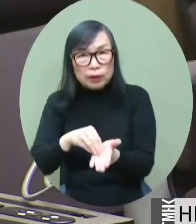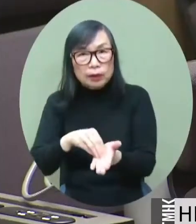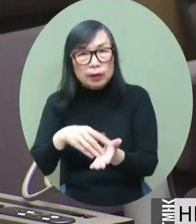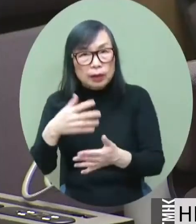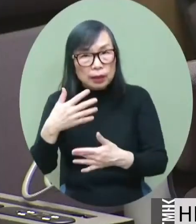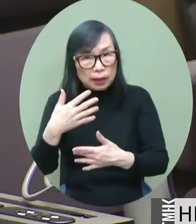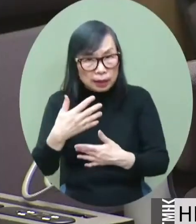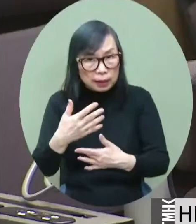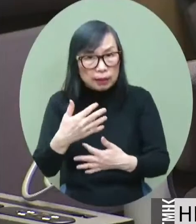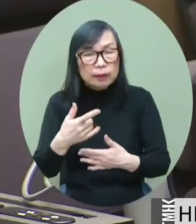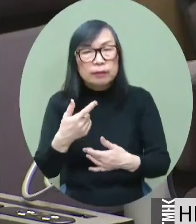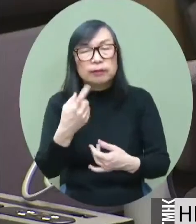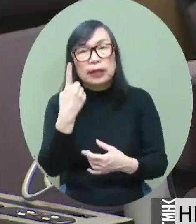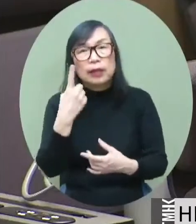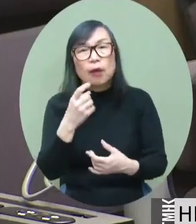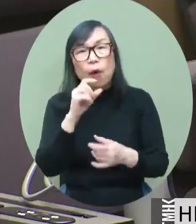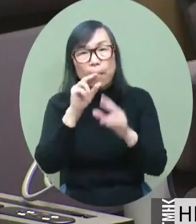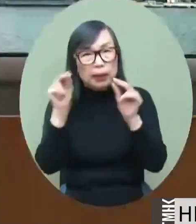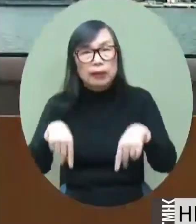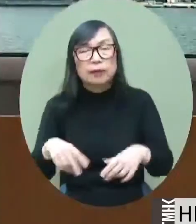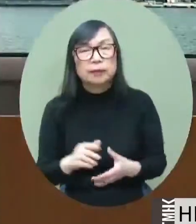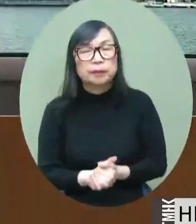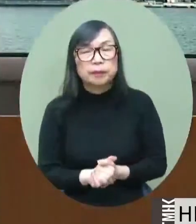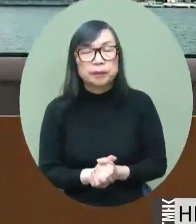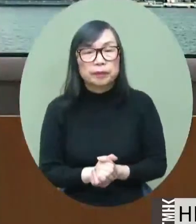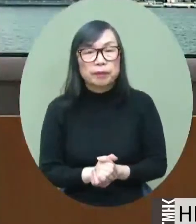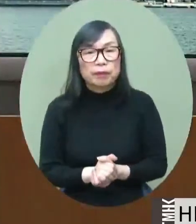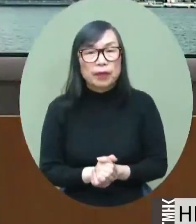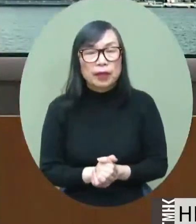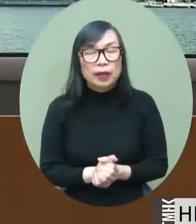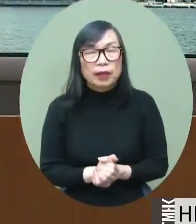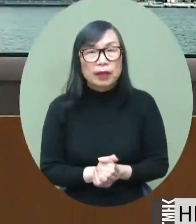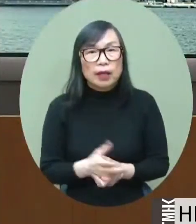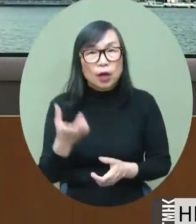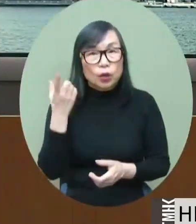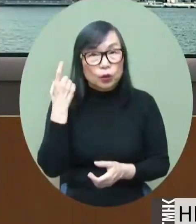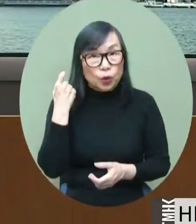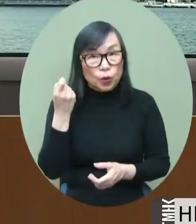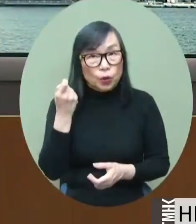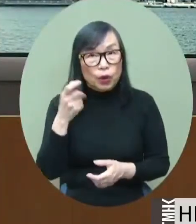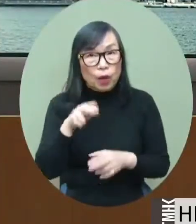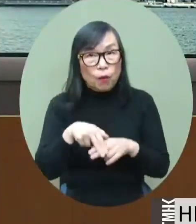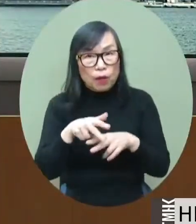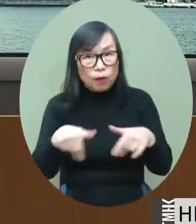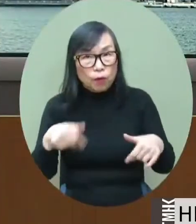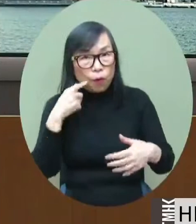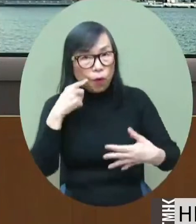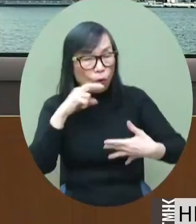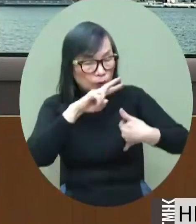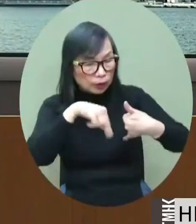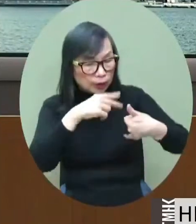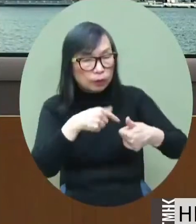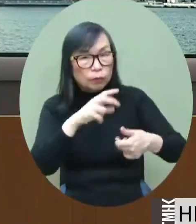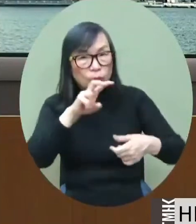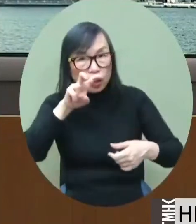Well, how long will it take for us to be seeing zero infection during RTD